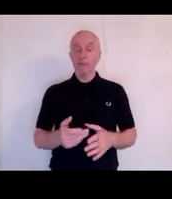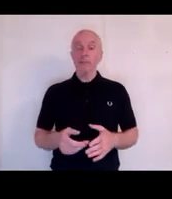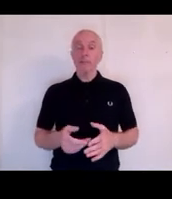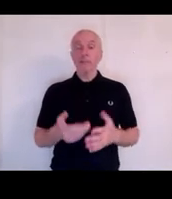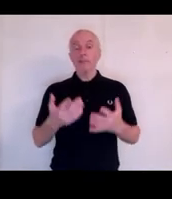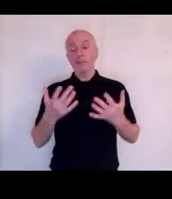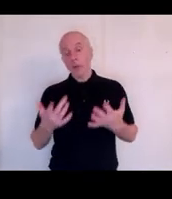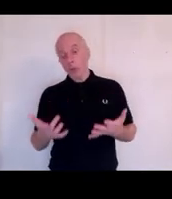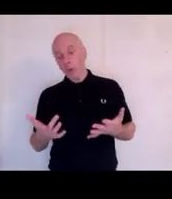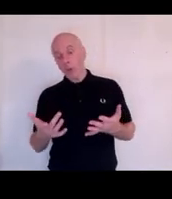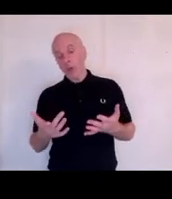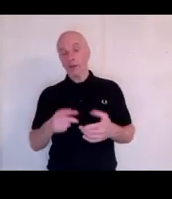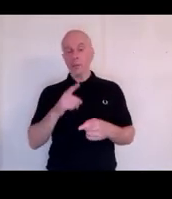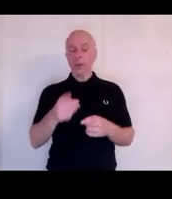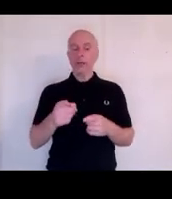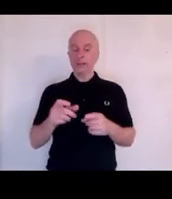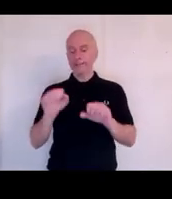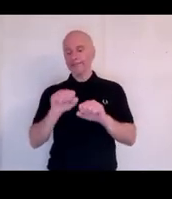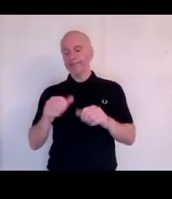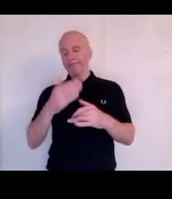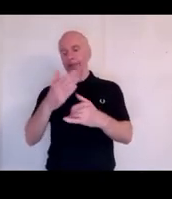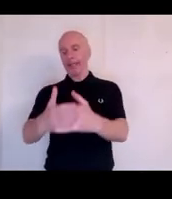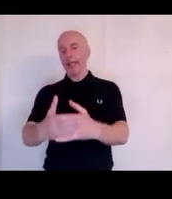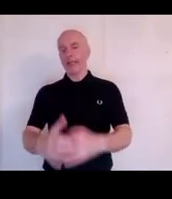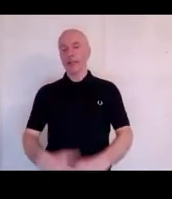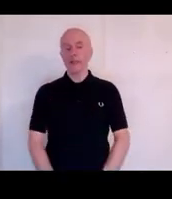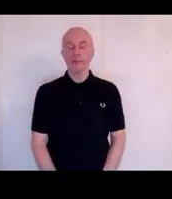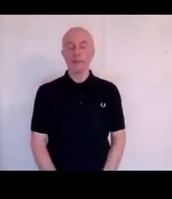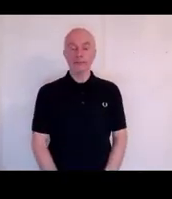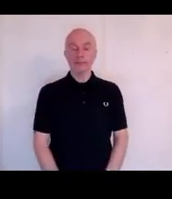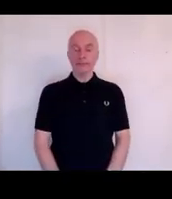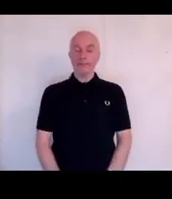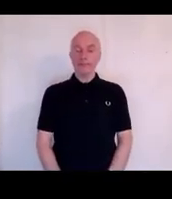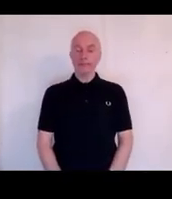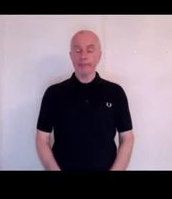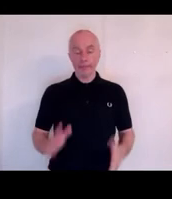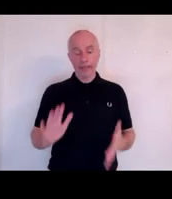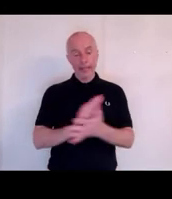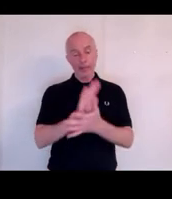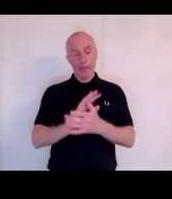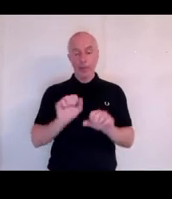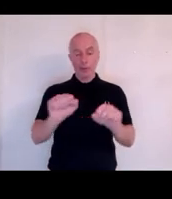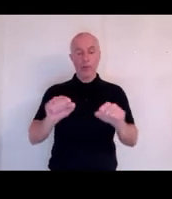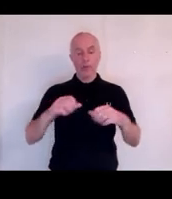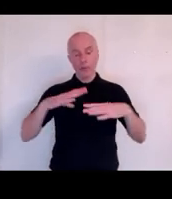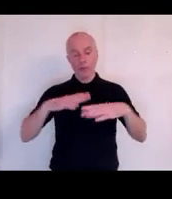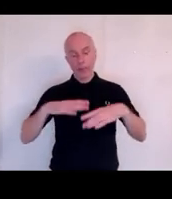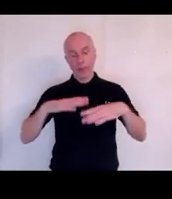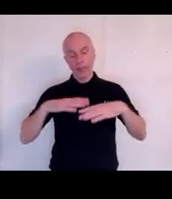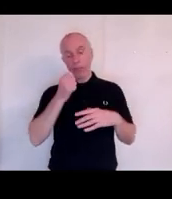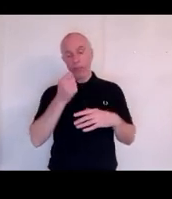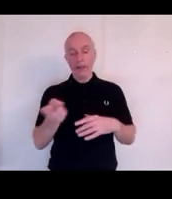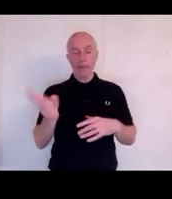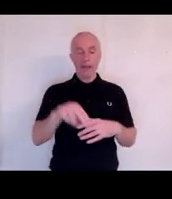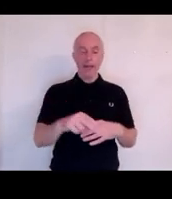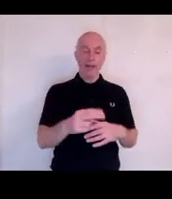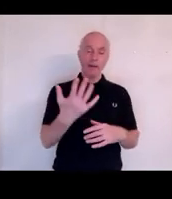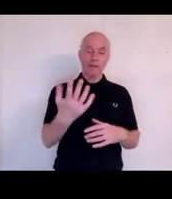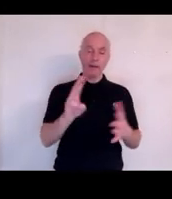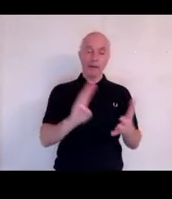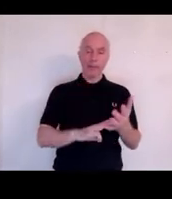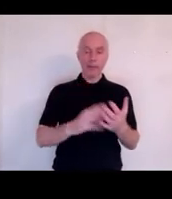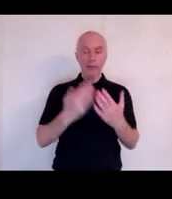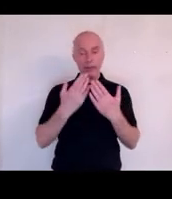look forward to receiving them towards the end of the lecture. So enjoy your comfort break and we will return again in five minutes. Thank you.